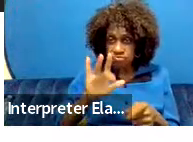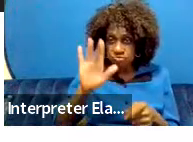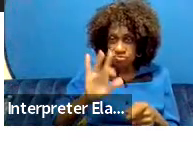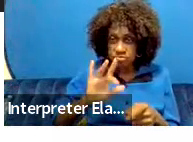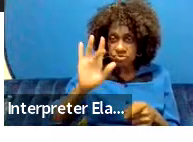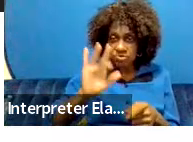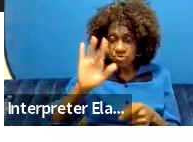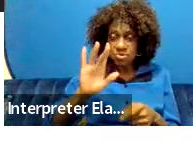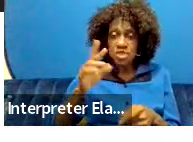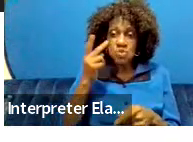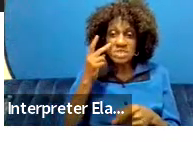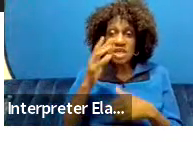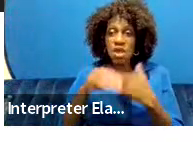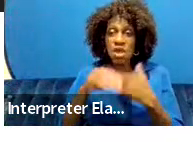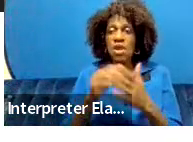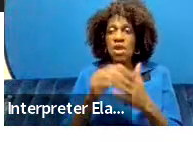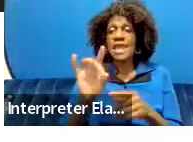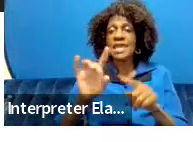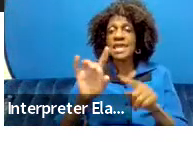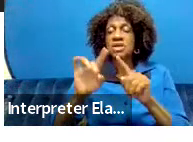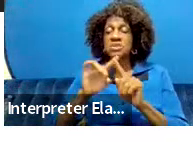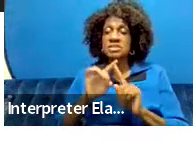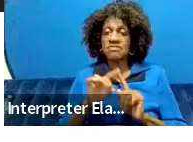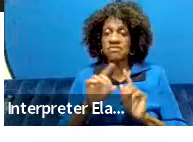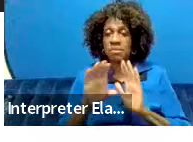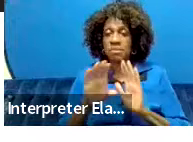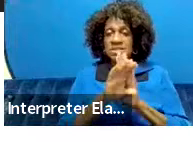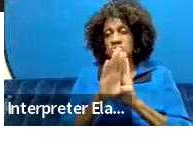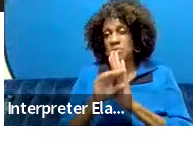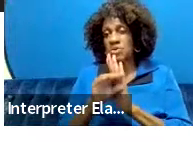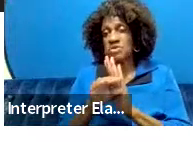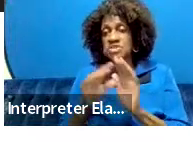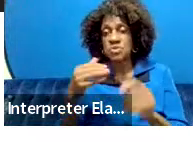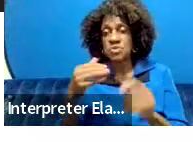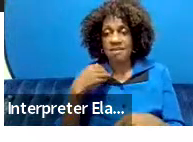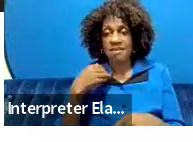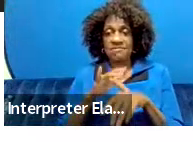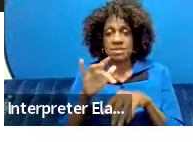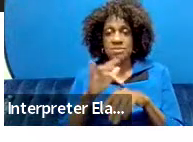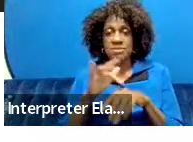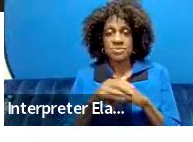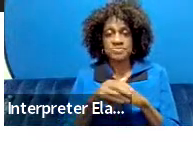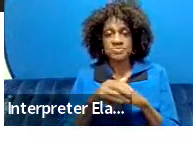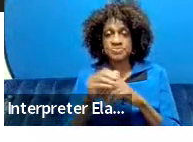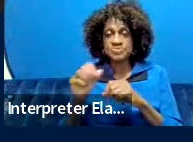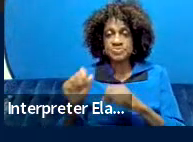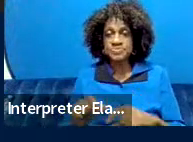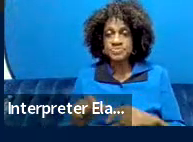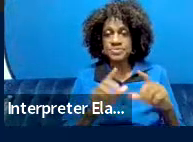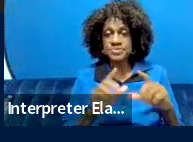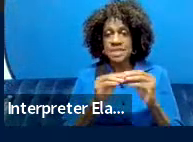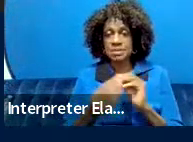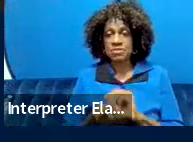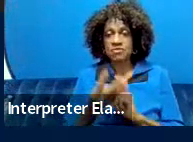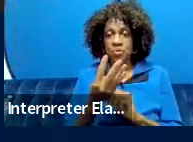bring you to all 8 of the different animations that we currently have available. Moving on to slide